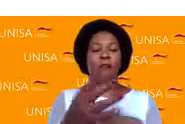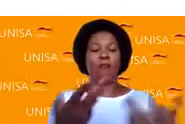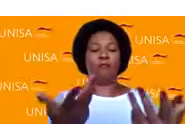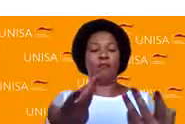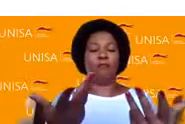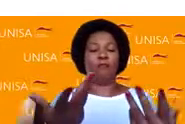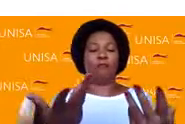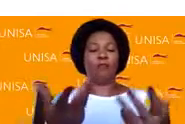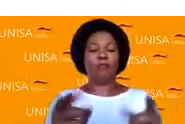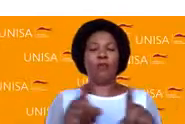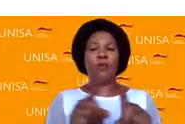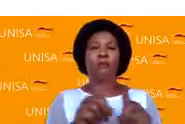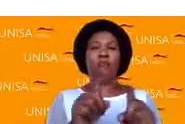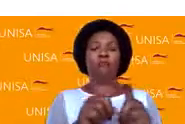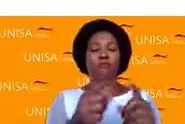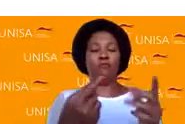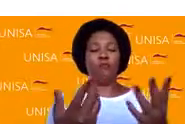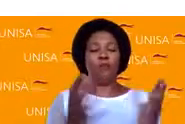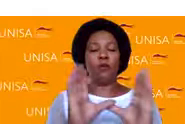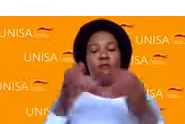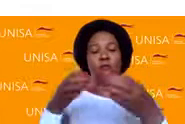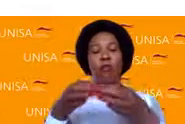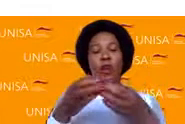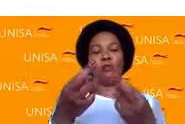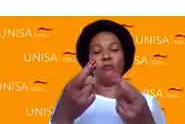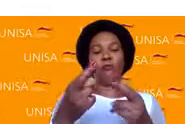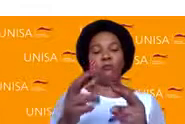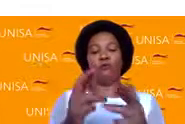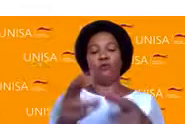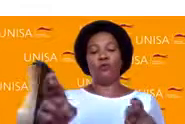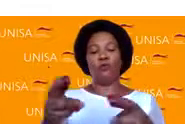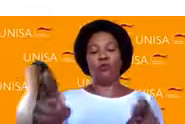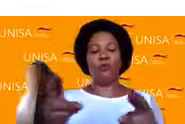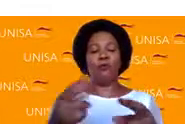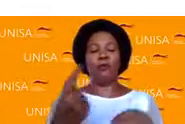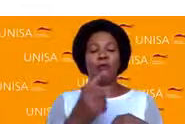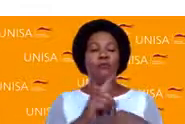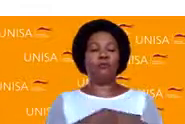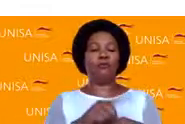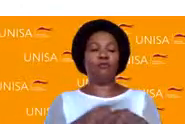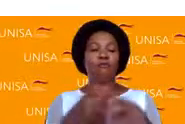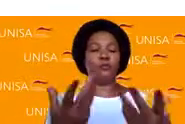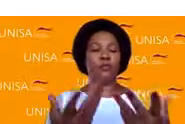instance, obviously on the forum tool. But if you, for instance, sometimes do